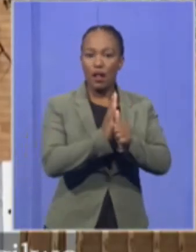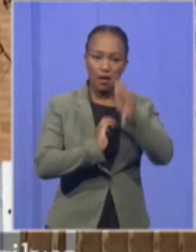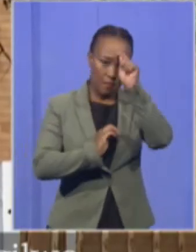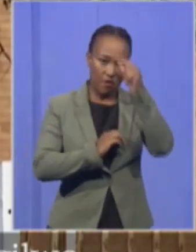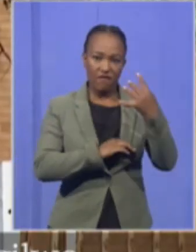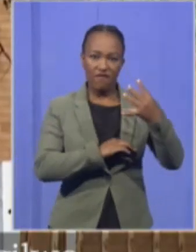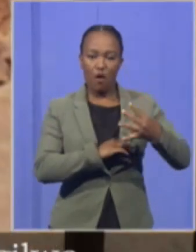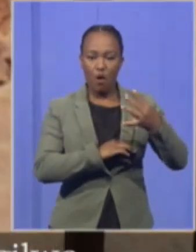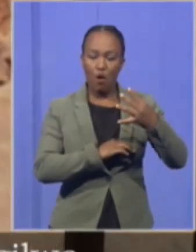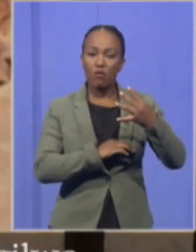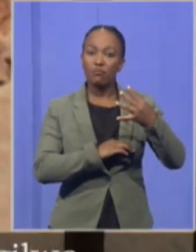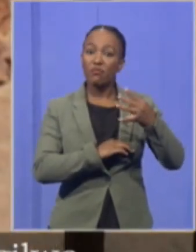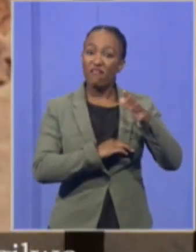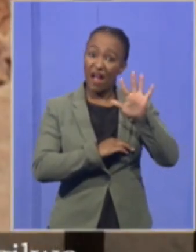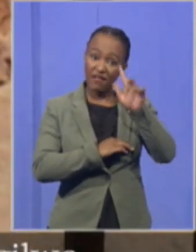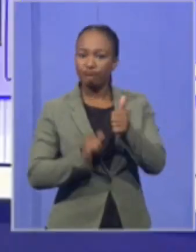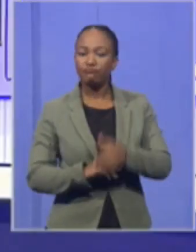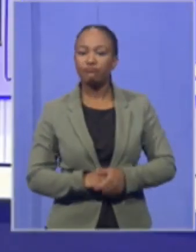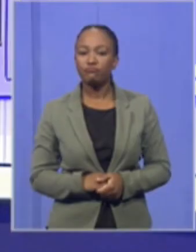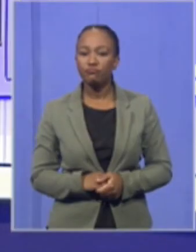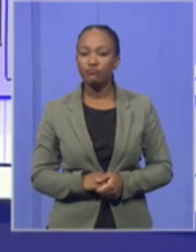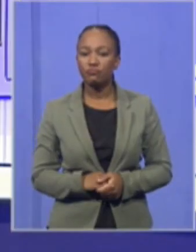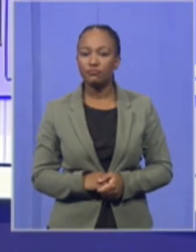kwa lebololong.